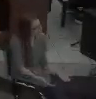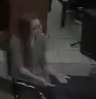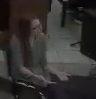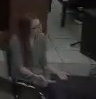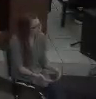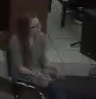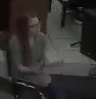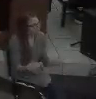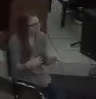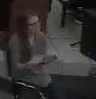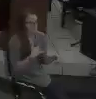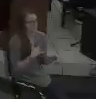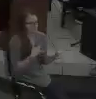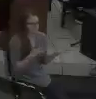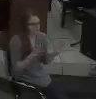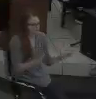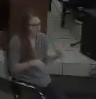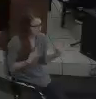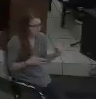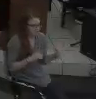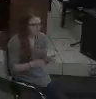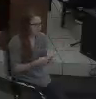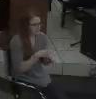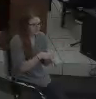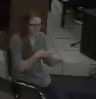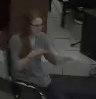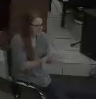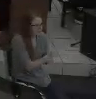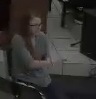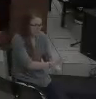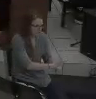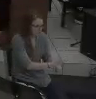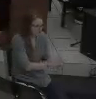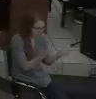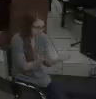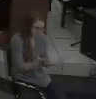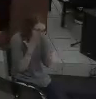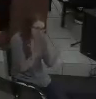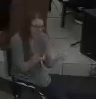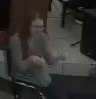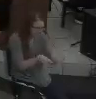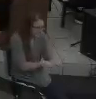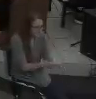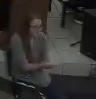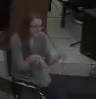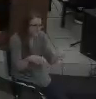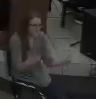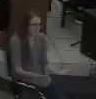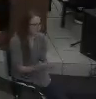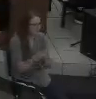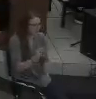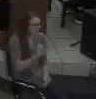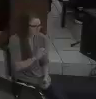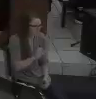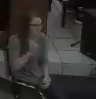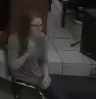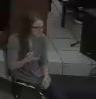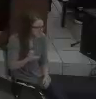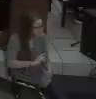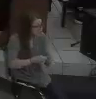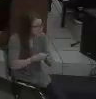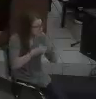it was the greatest feeling. It was the first time at that church, and I want to provide the same thing here at MCCDC. The first line of